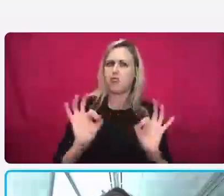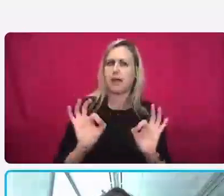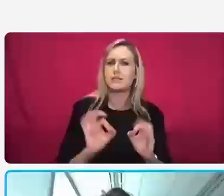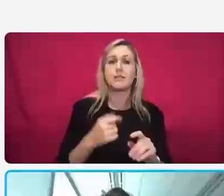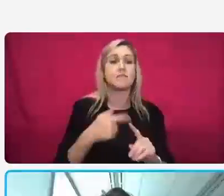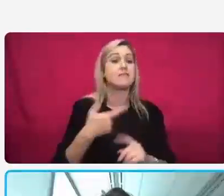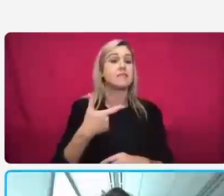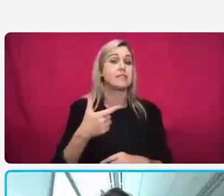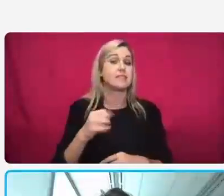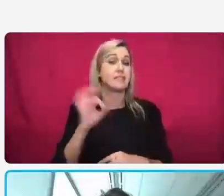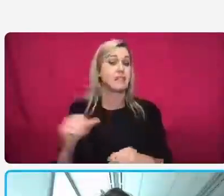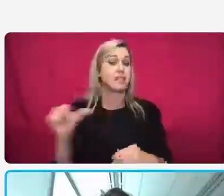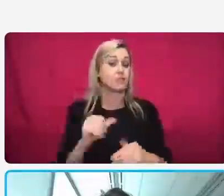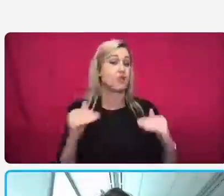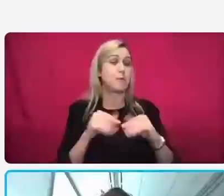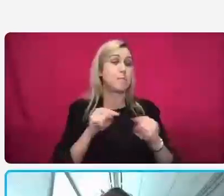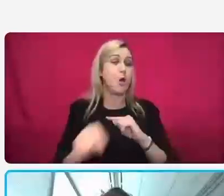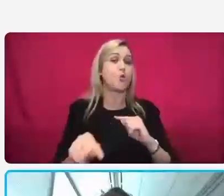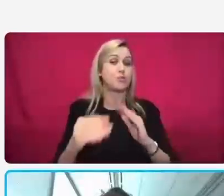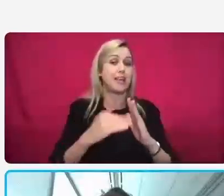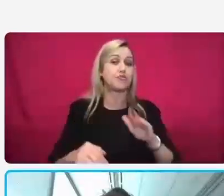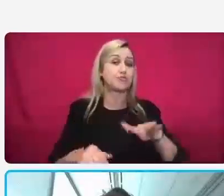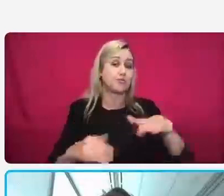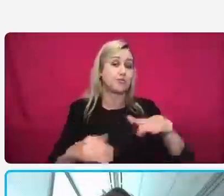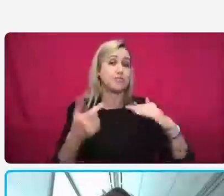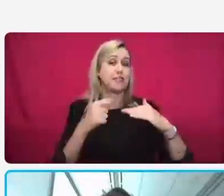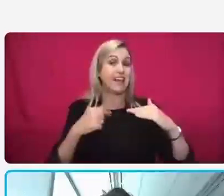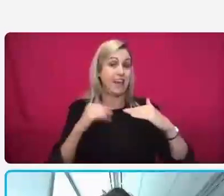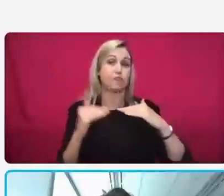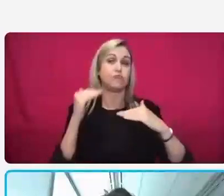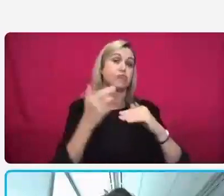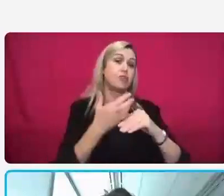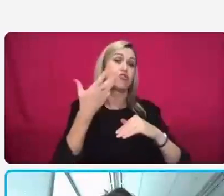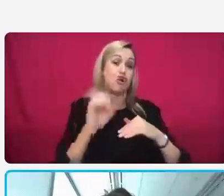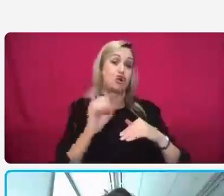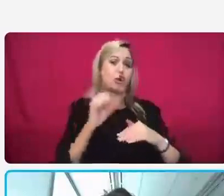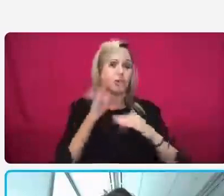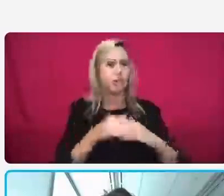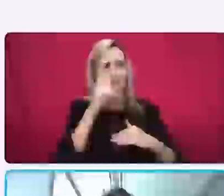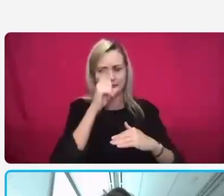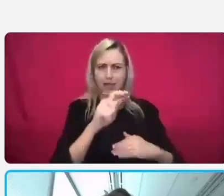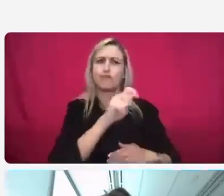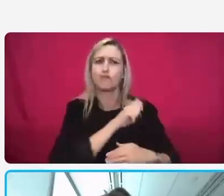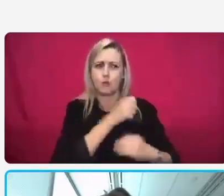70% being the standard for most industries, and shows that our assessments are reliable and consistent.